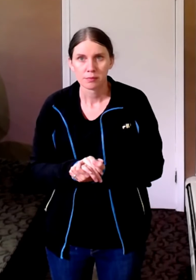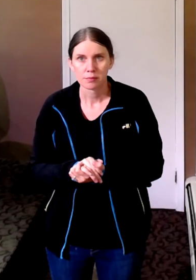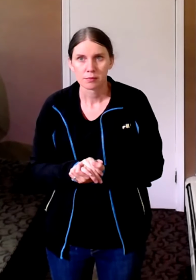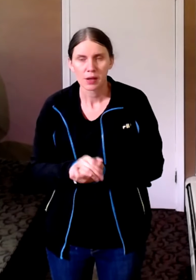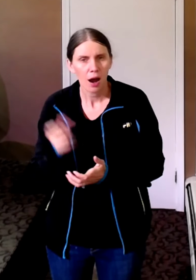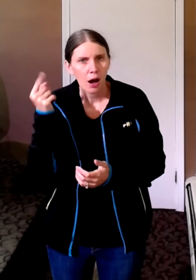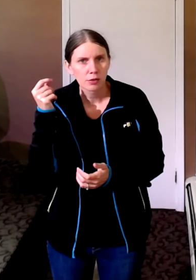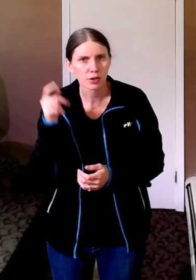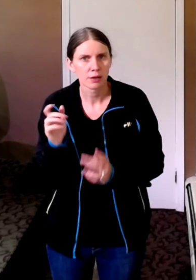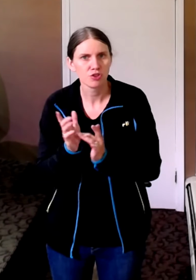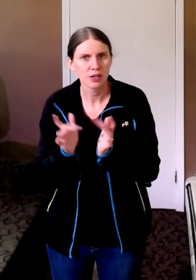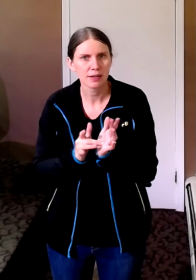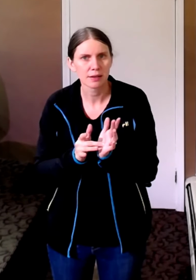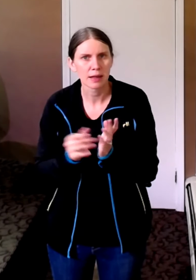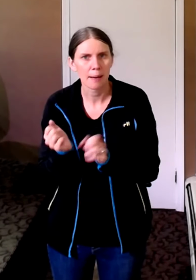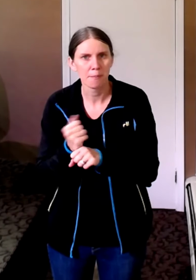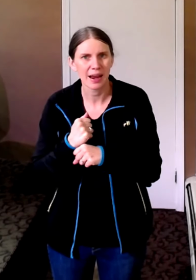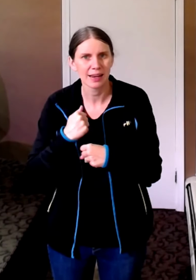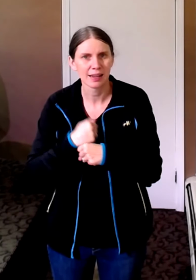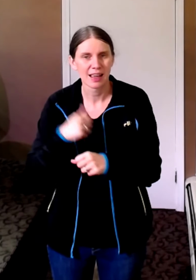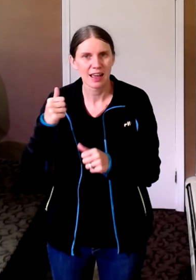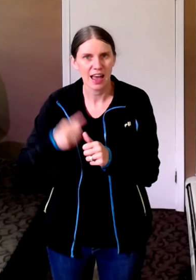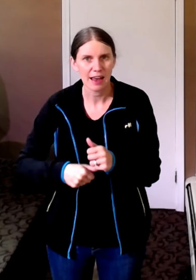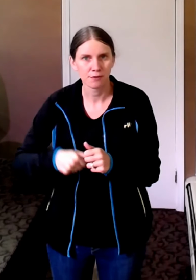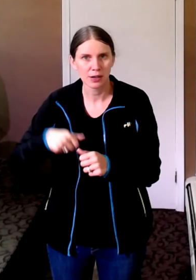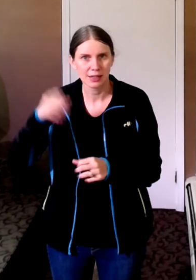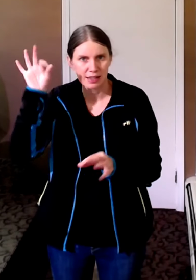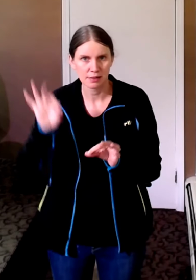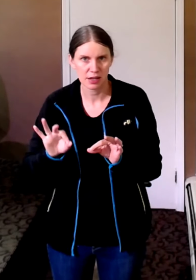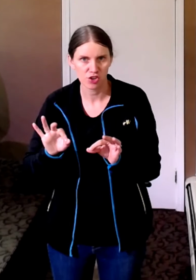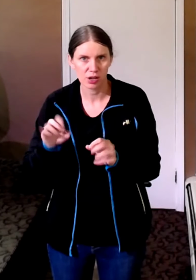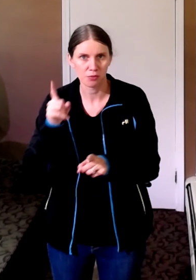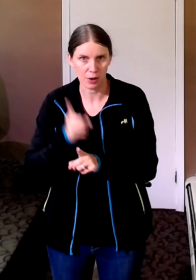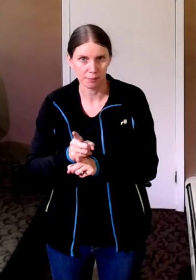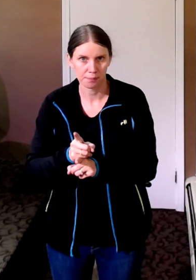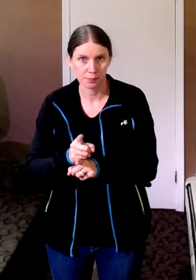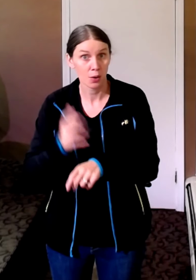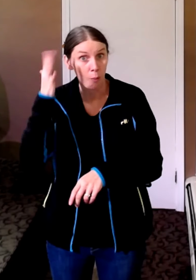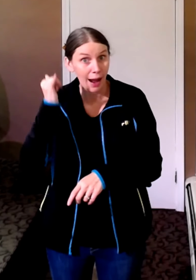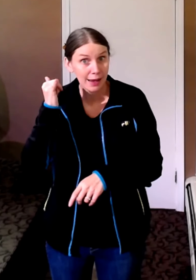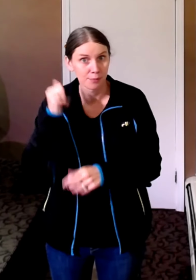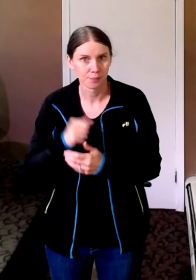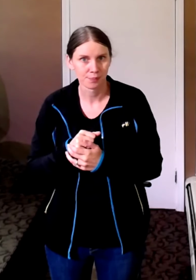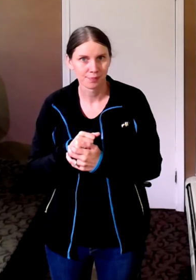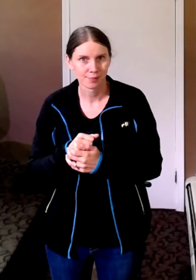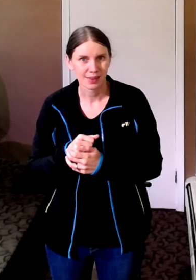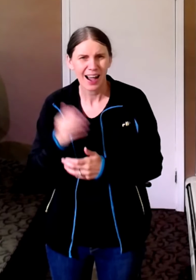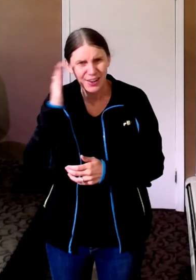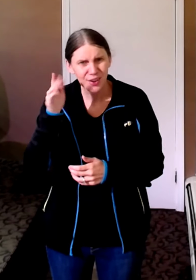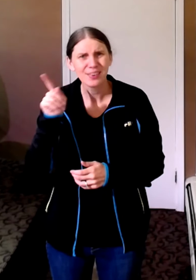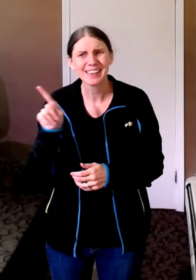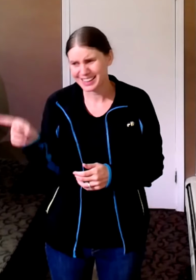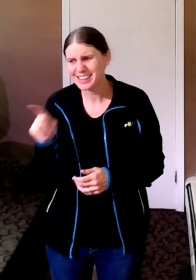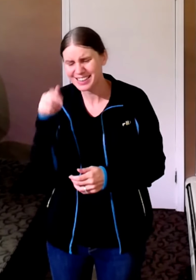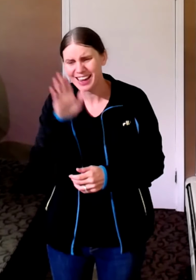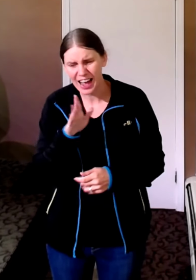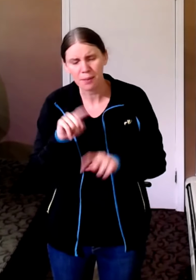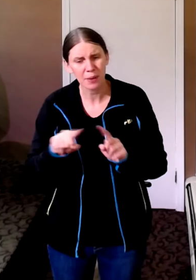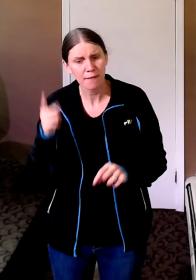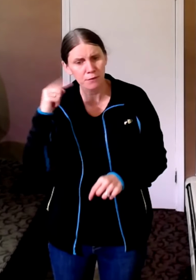You see, Jesus made every choice correctly. Why? I know He was God, but for